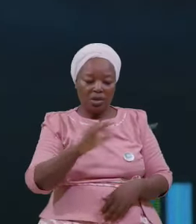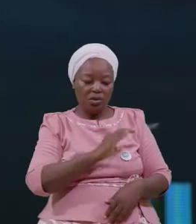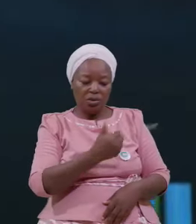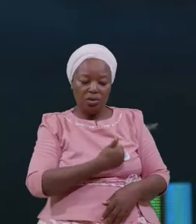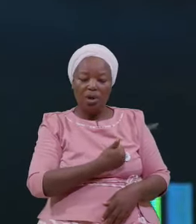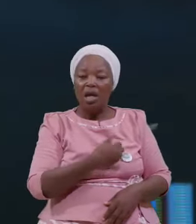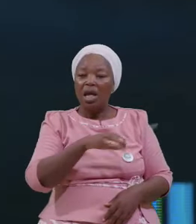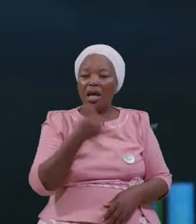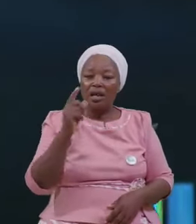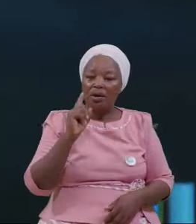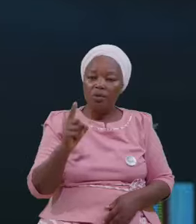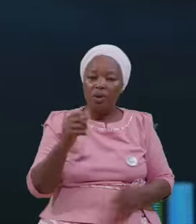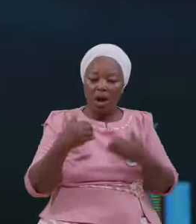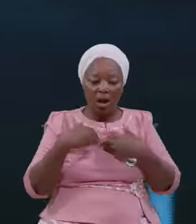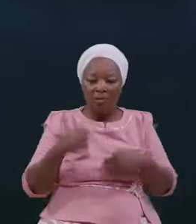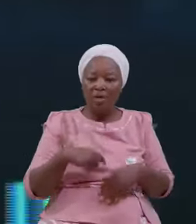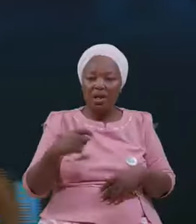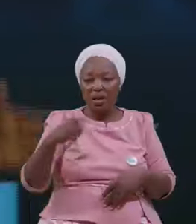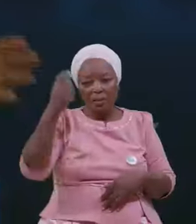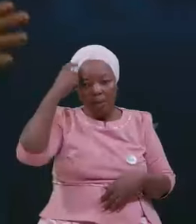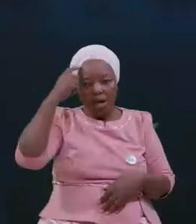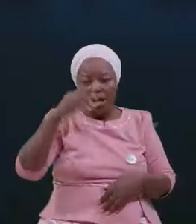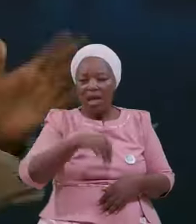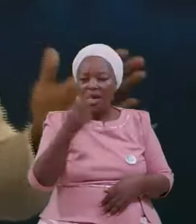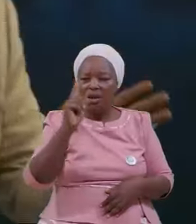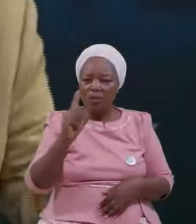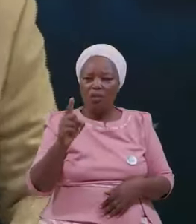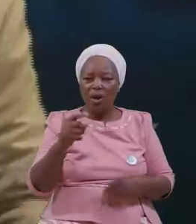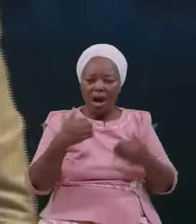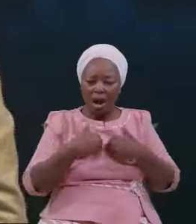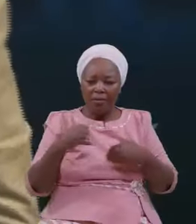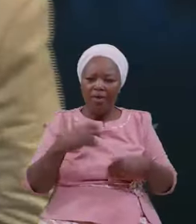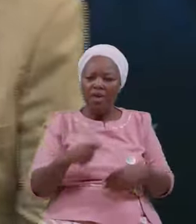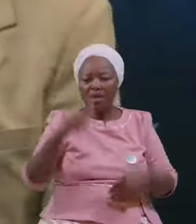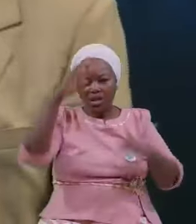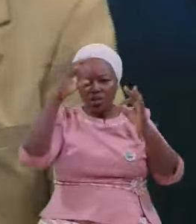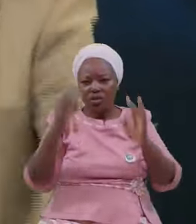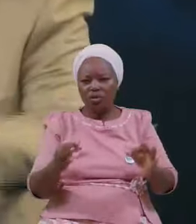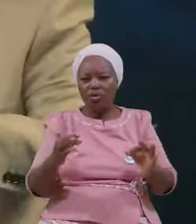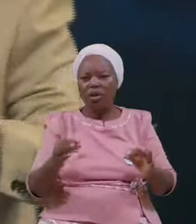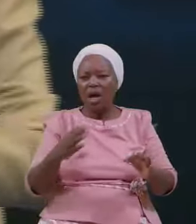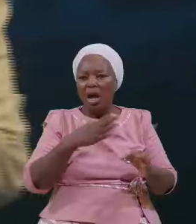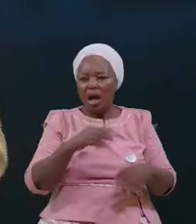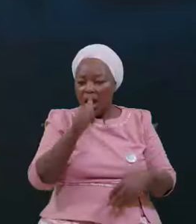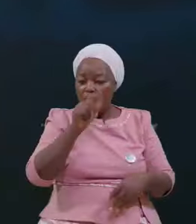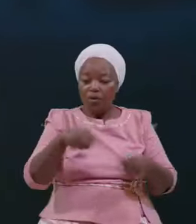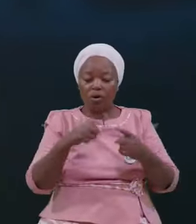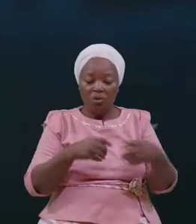anyone having a mind, anyone having a decision, I'm going to follow Christ.